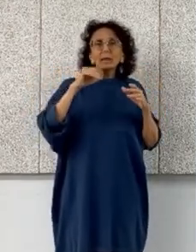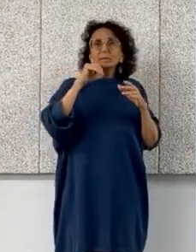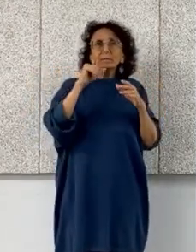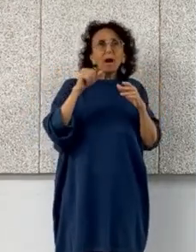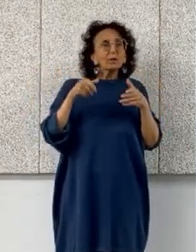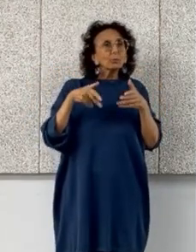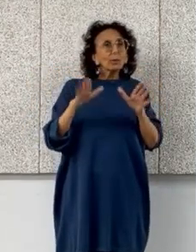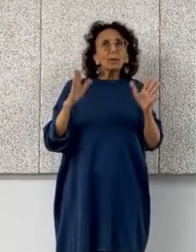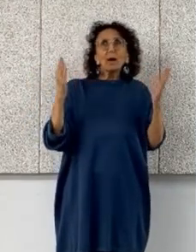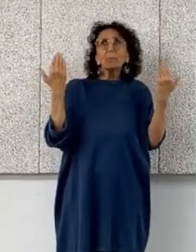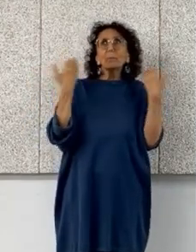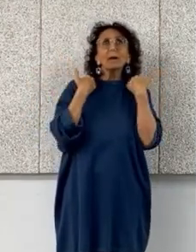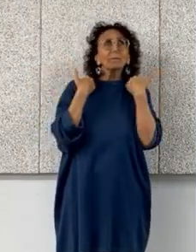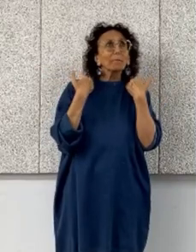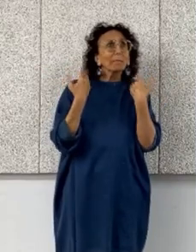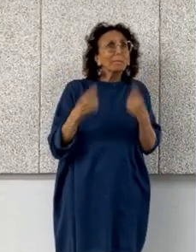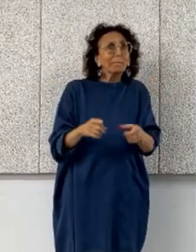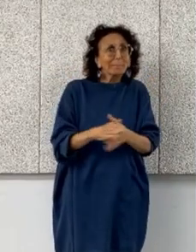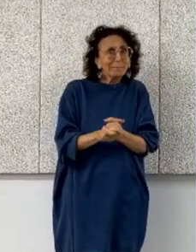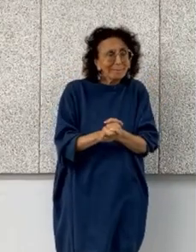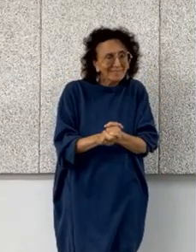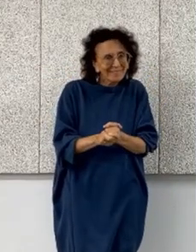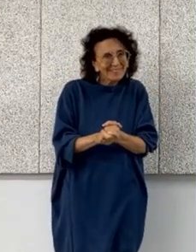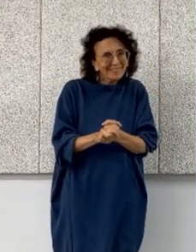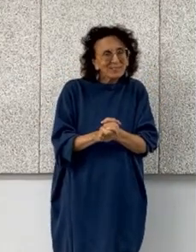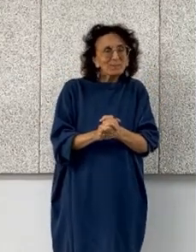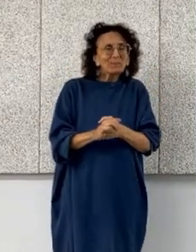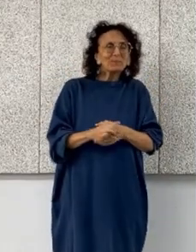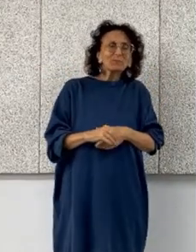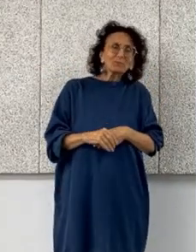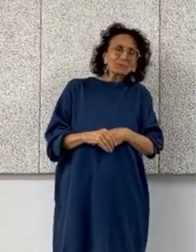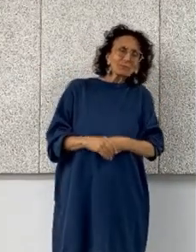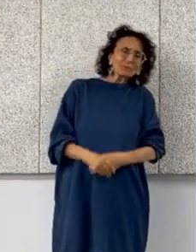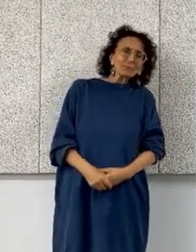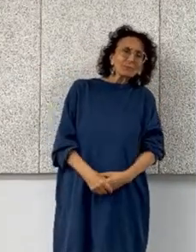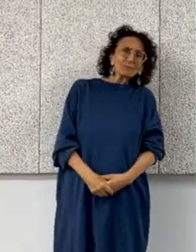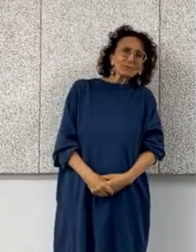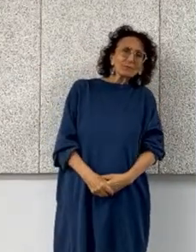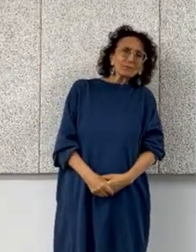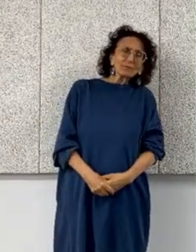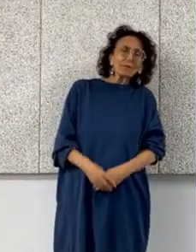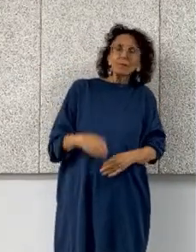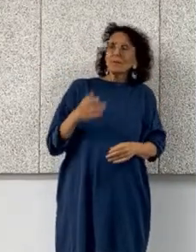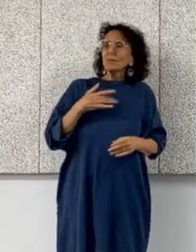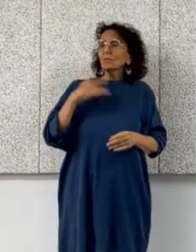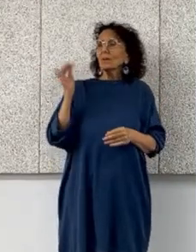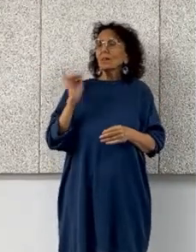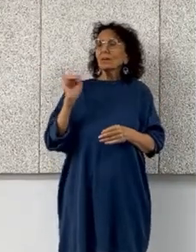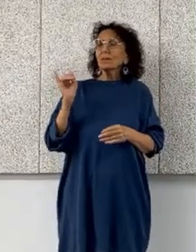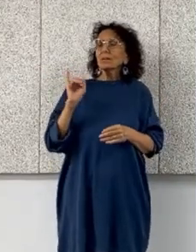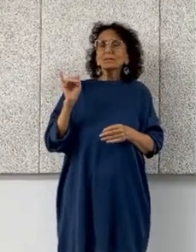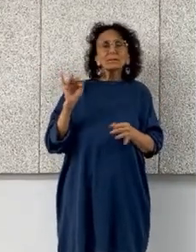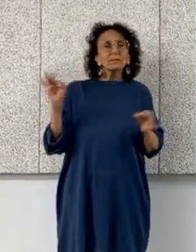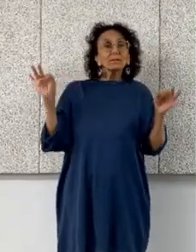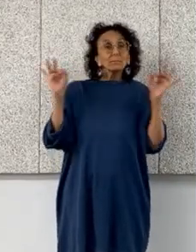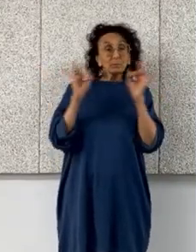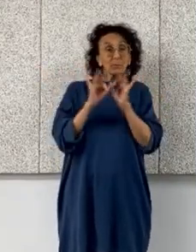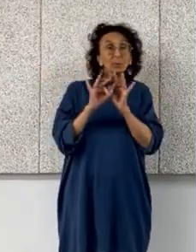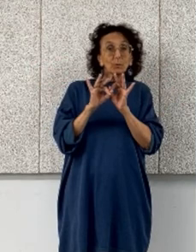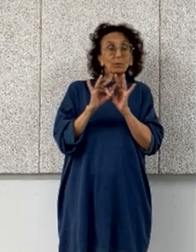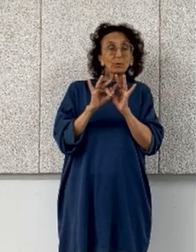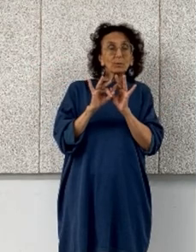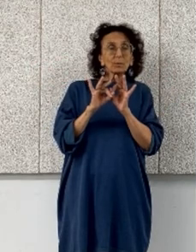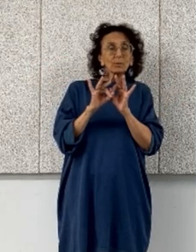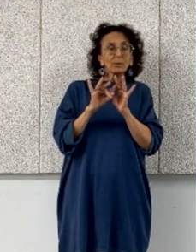Like, so, you know, we, and I feel like it's so important to keep trying